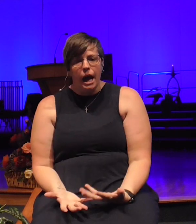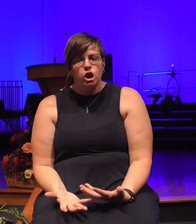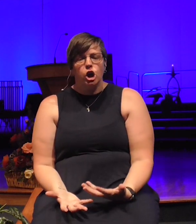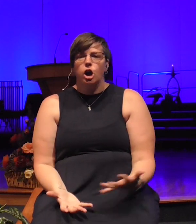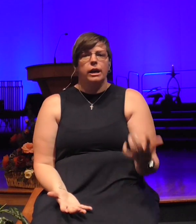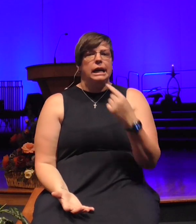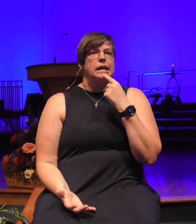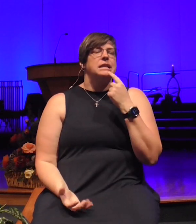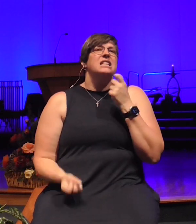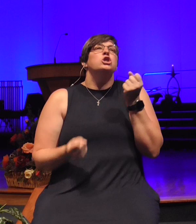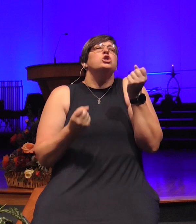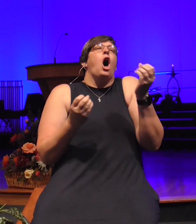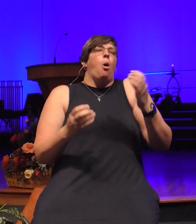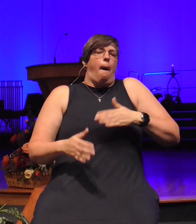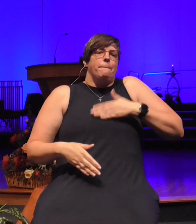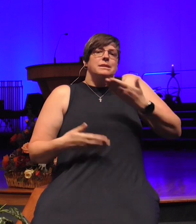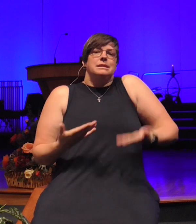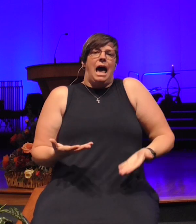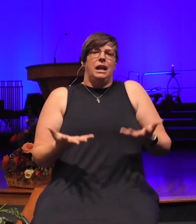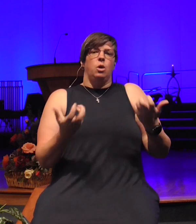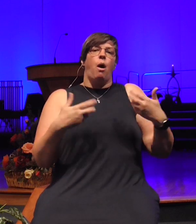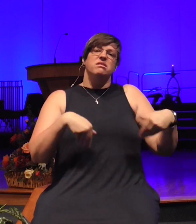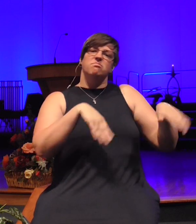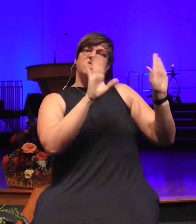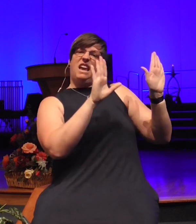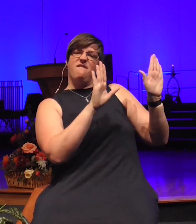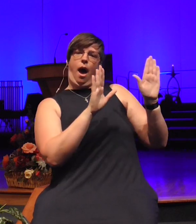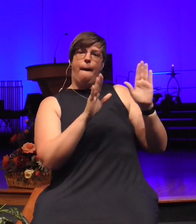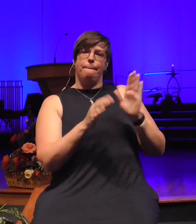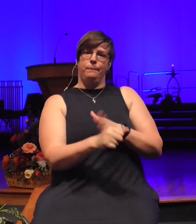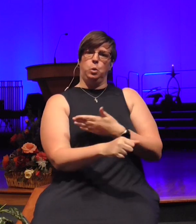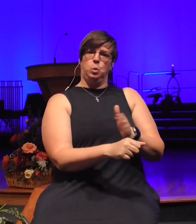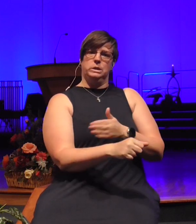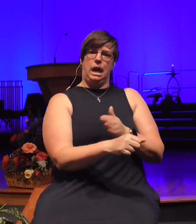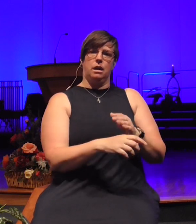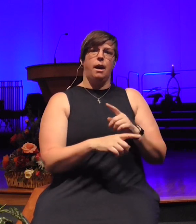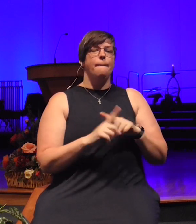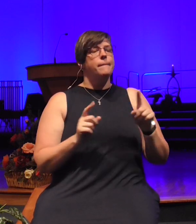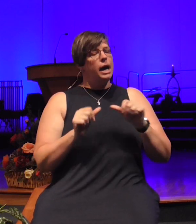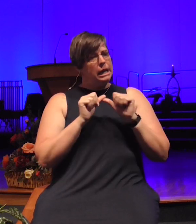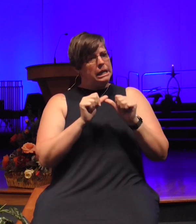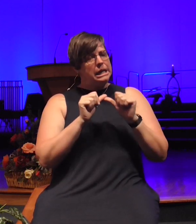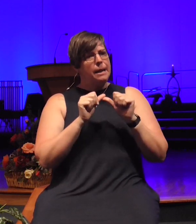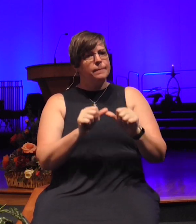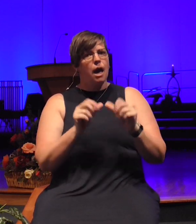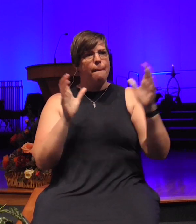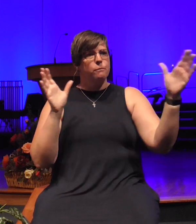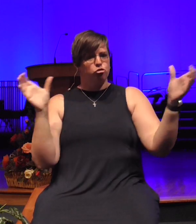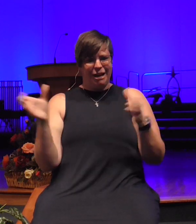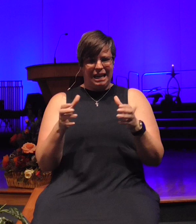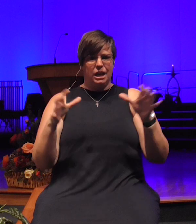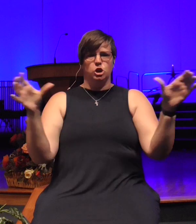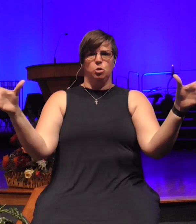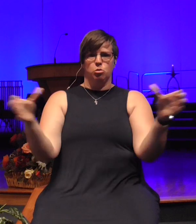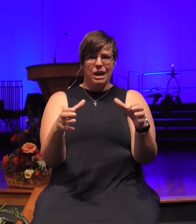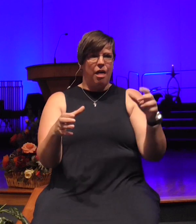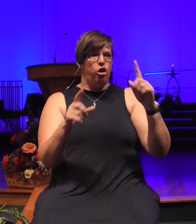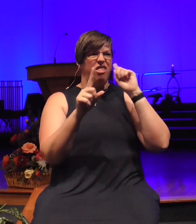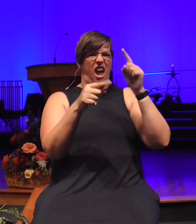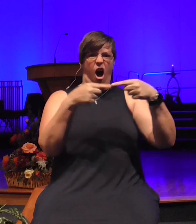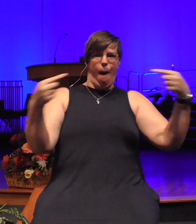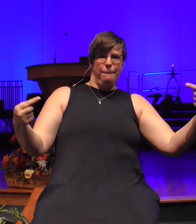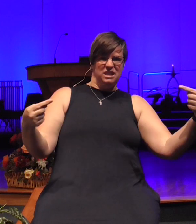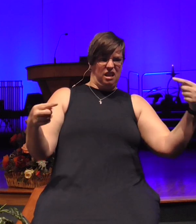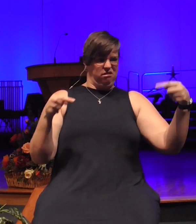rock and roll. He's so upset. But he keeps working. He keeps bringing together these opposites until he comes